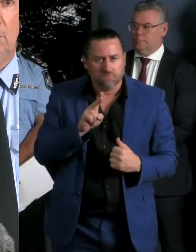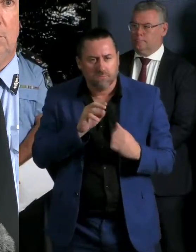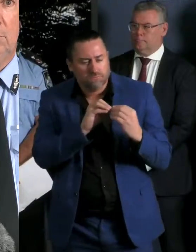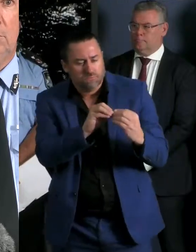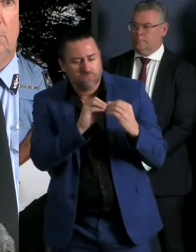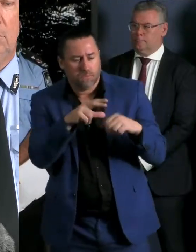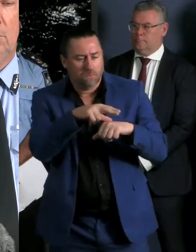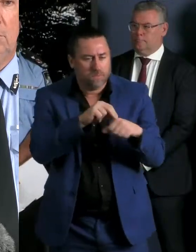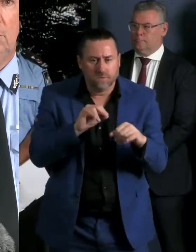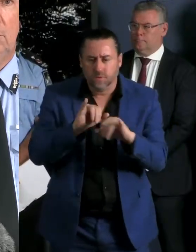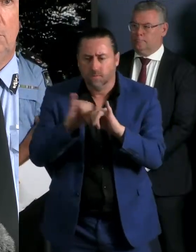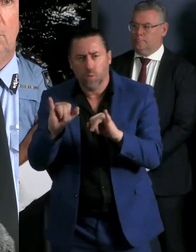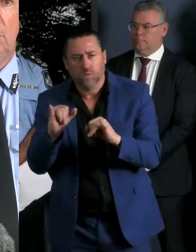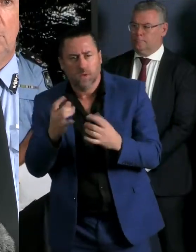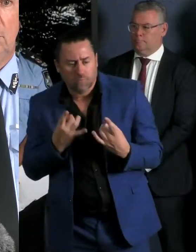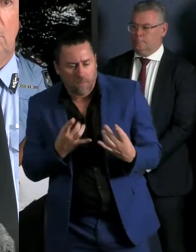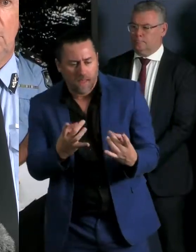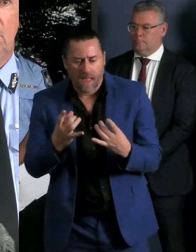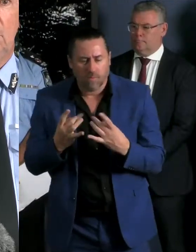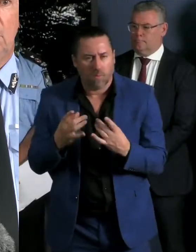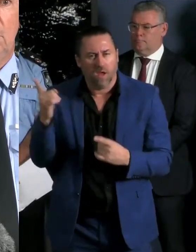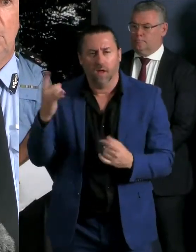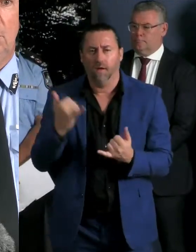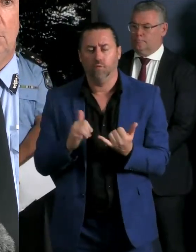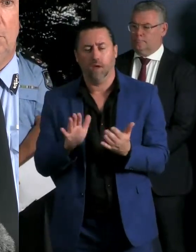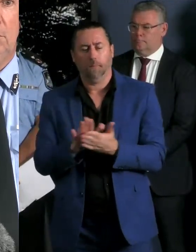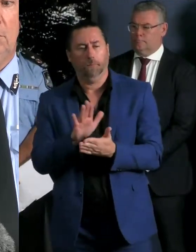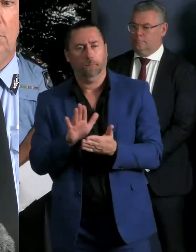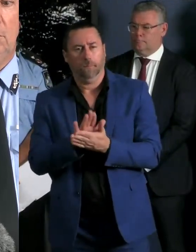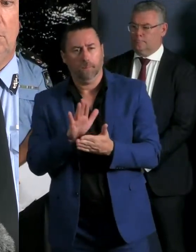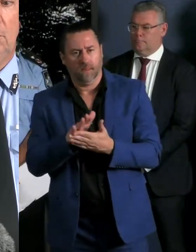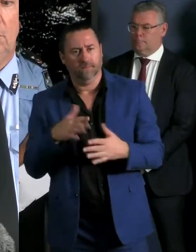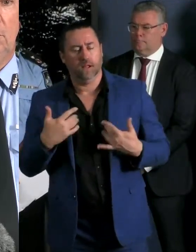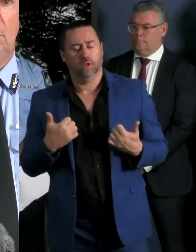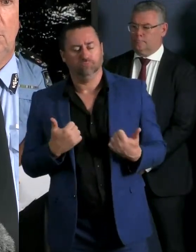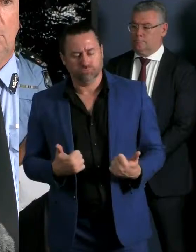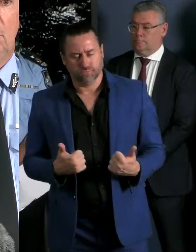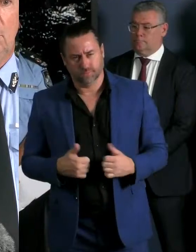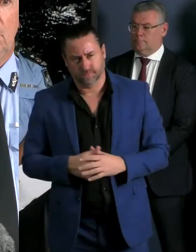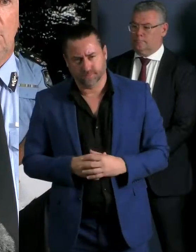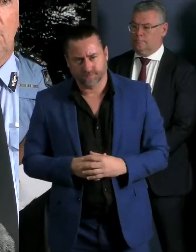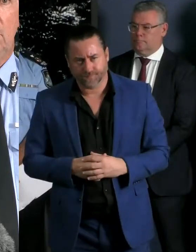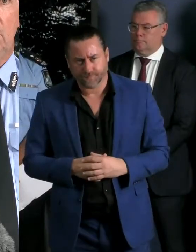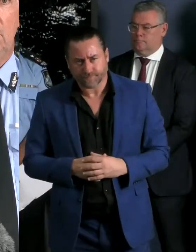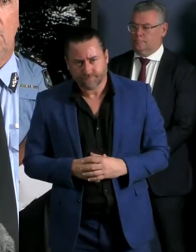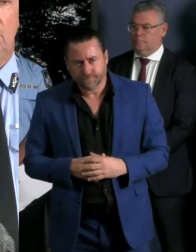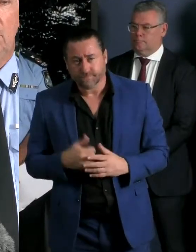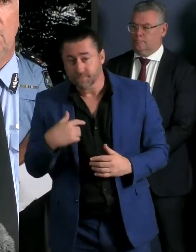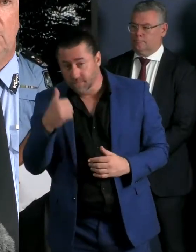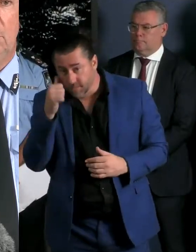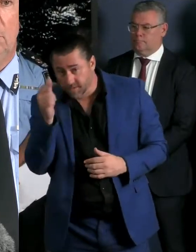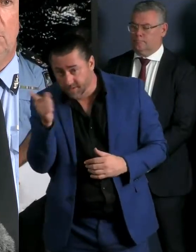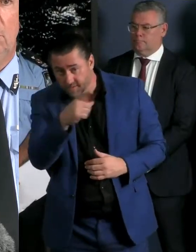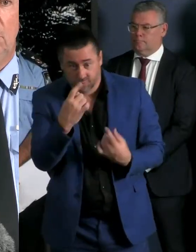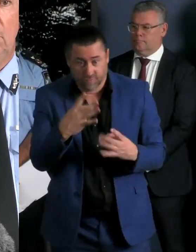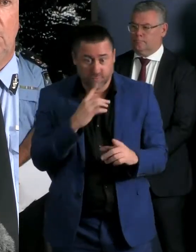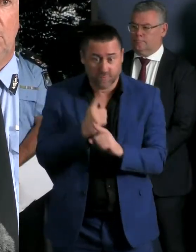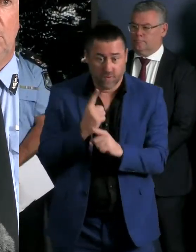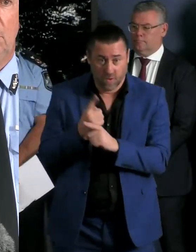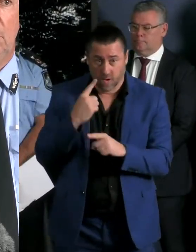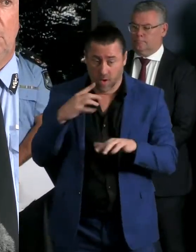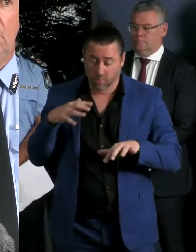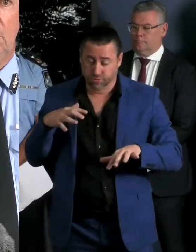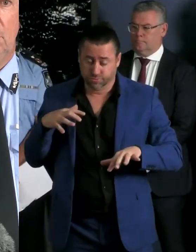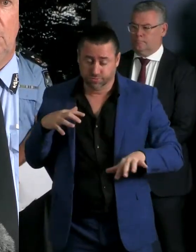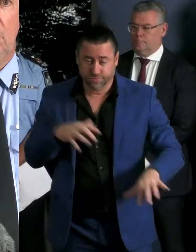emergency services, and that they are extraordinarily comfortable to date. We are expecting, as you have heard, a lot of